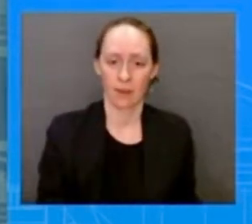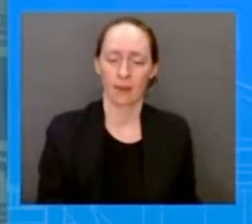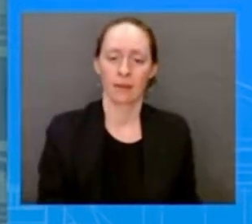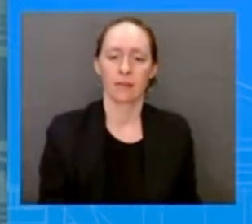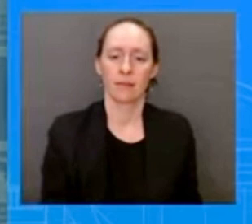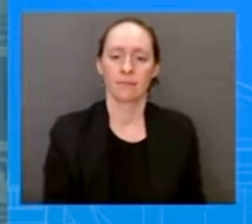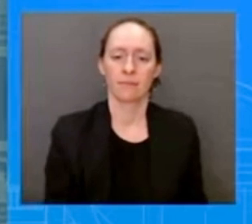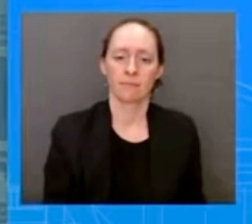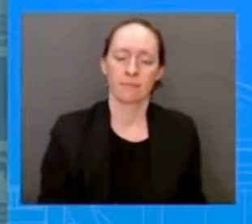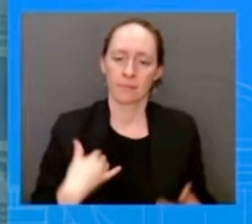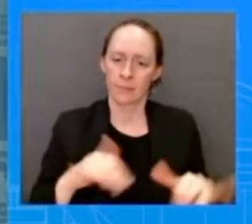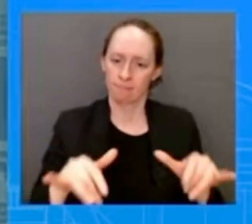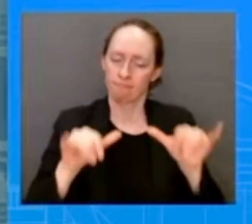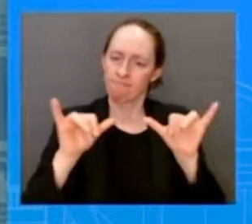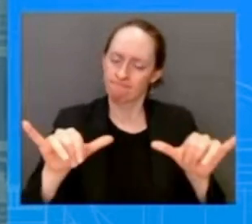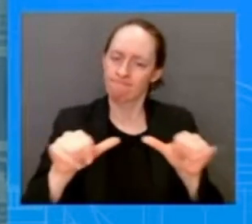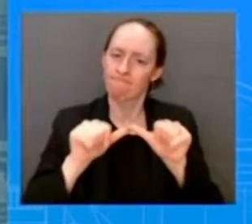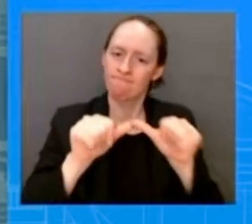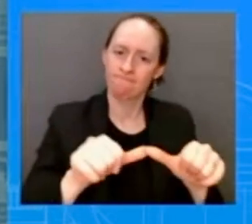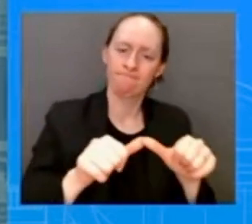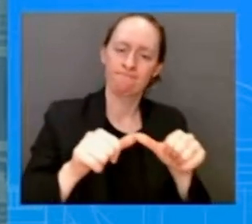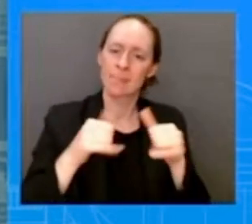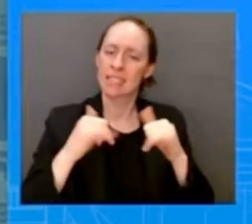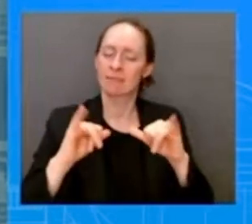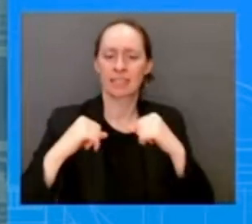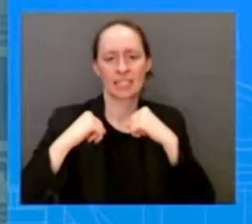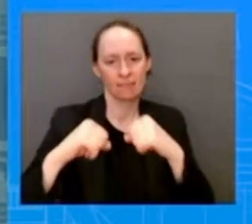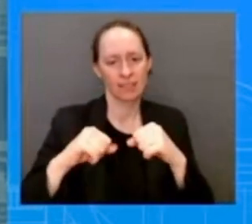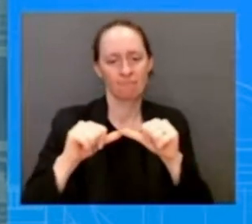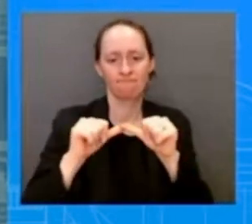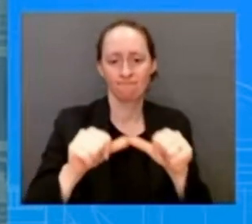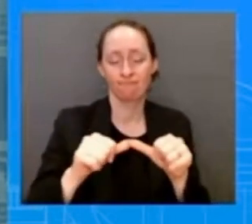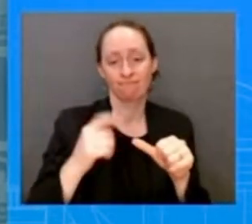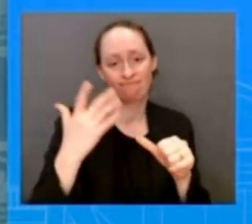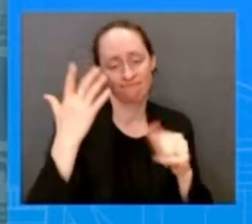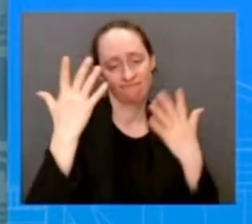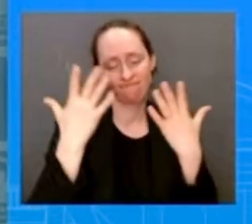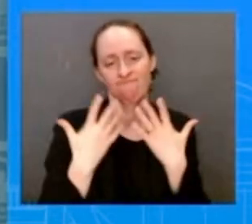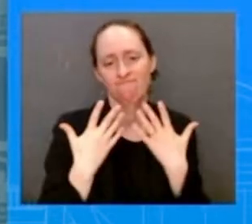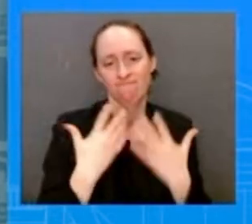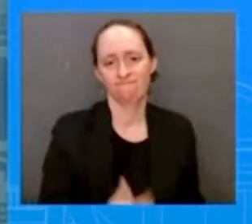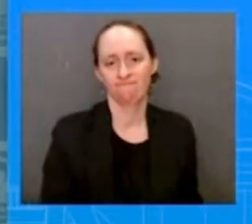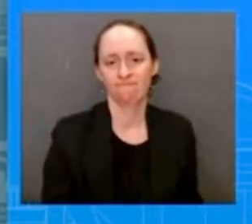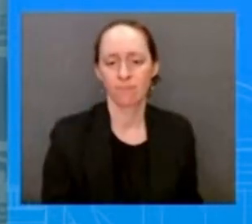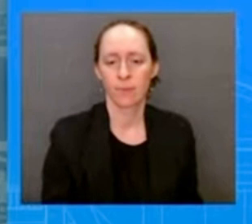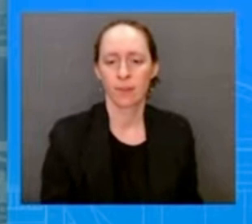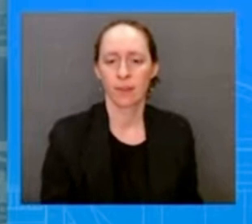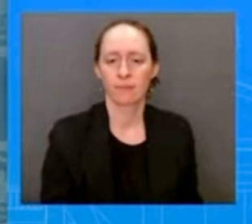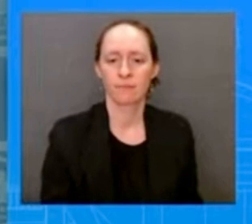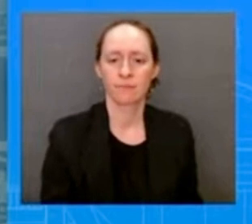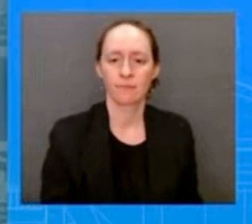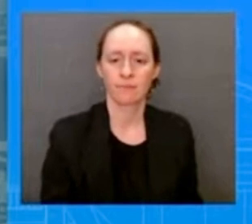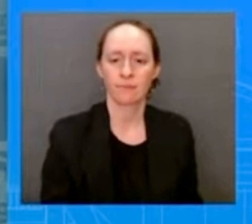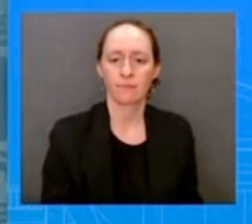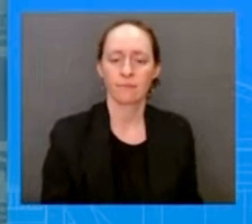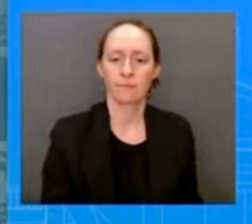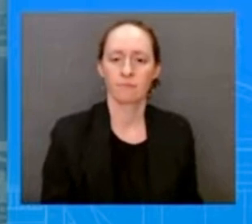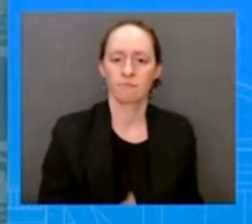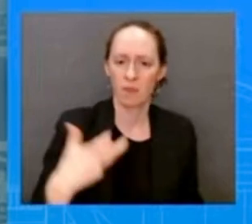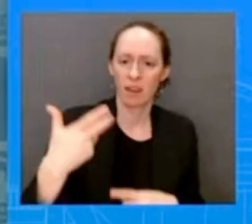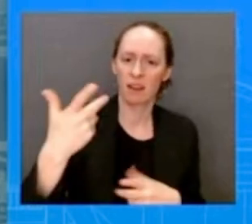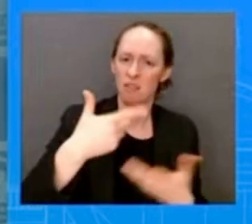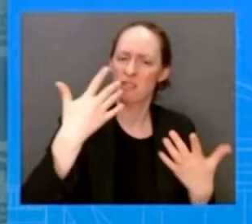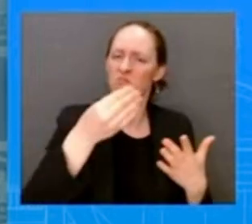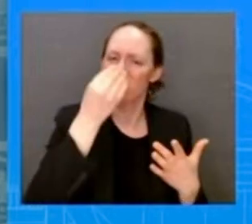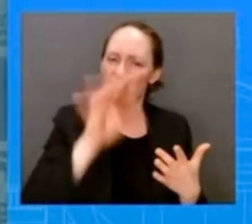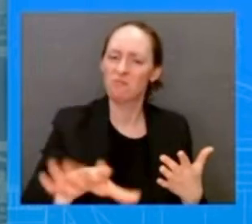president's program. It is unfortunate that folks on the other side, you have elected officials who do not want to protect or give a little bit of a breathing room to those 40